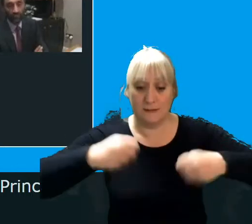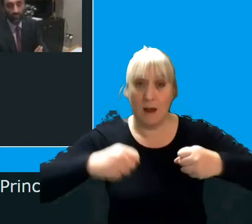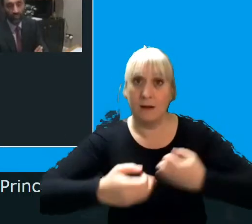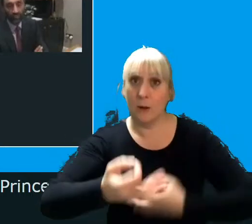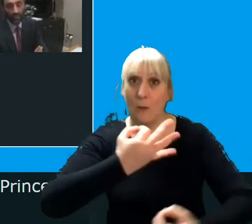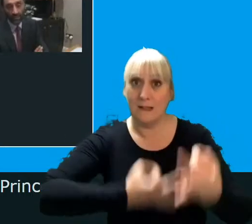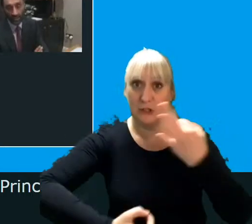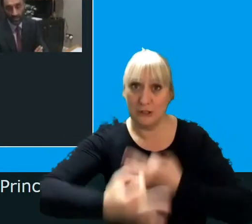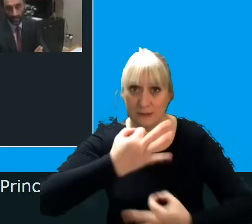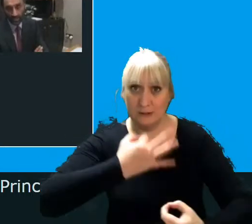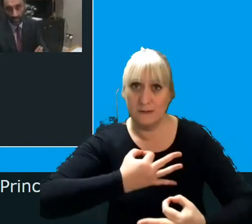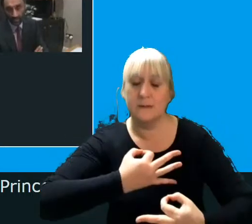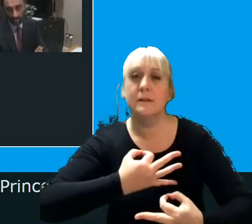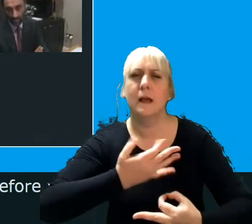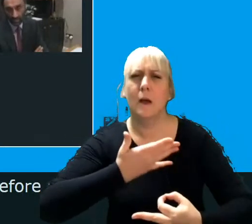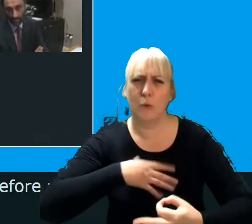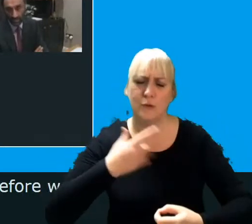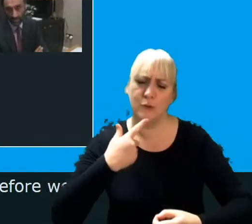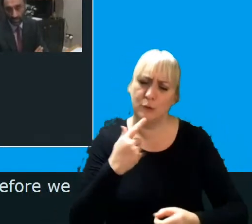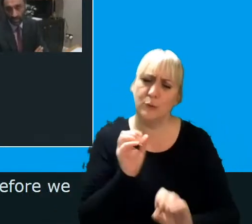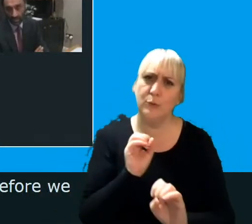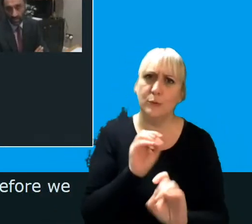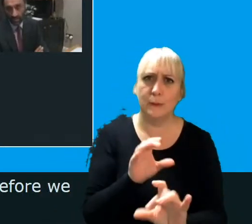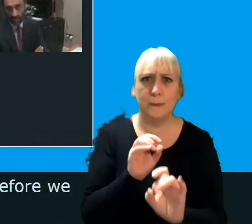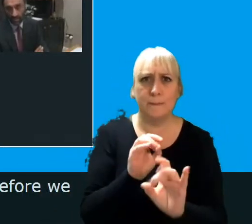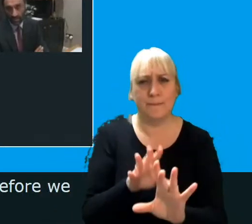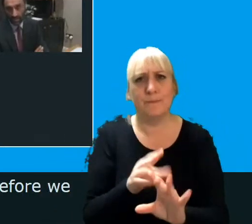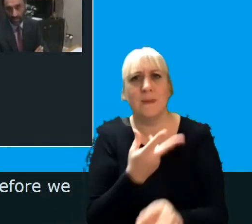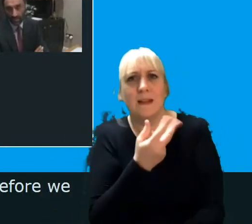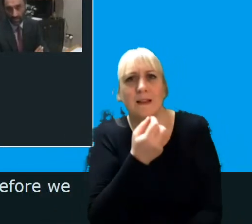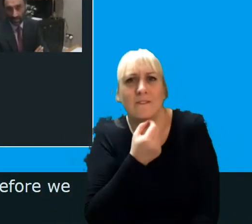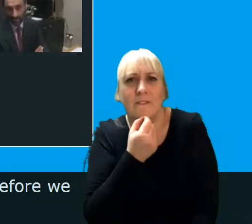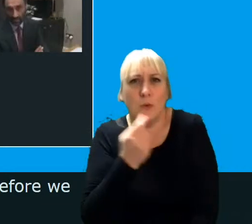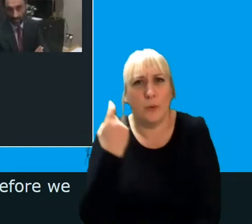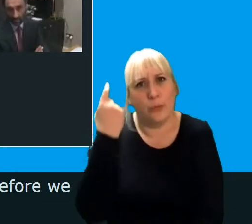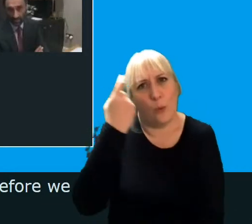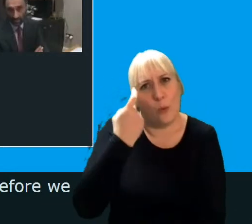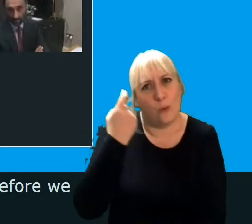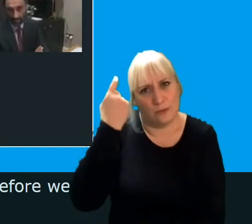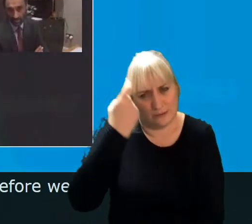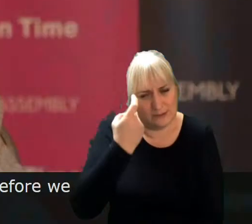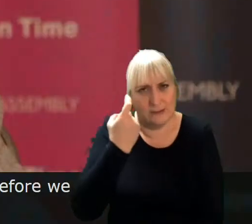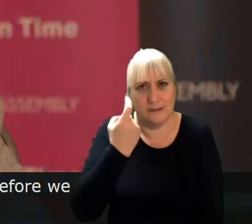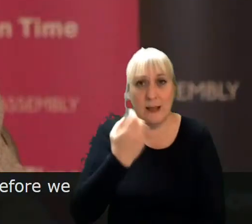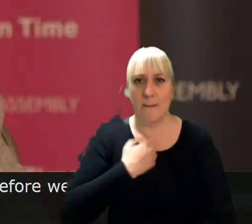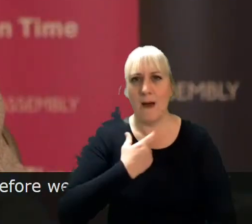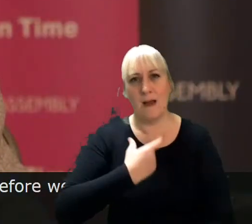share a few thoughts with you in my role as the Chair of the London Assembly.